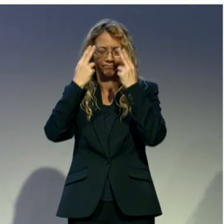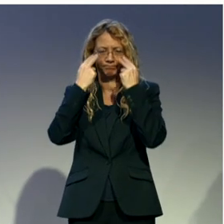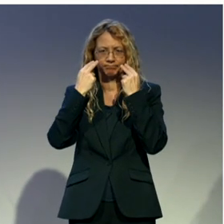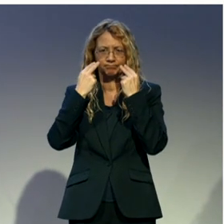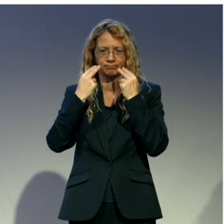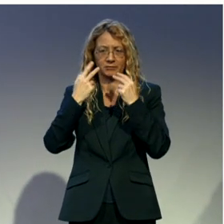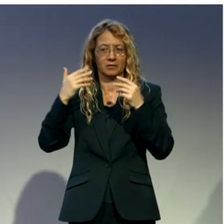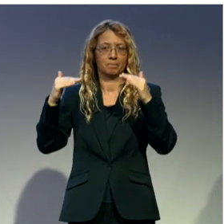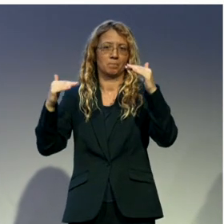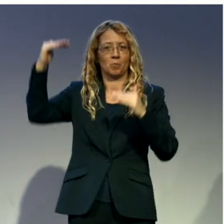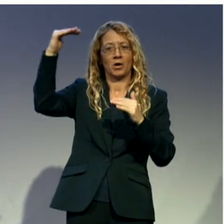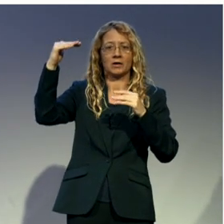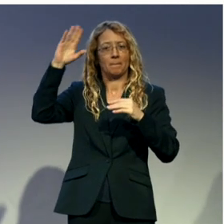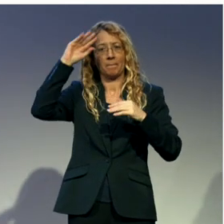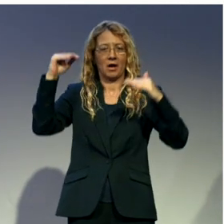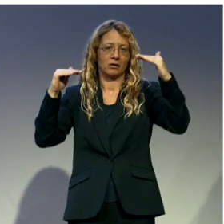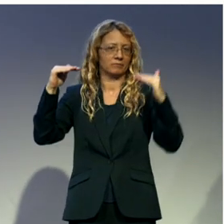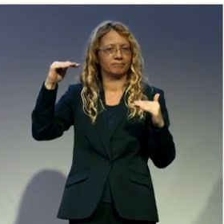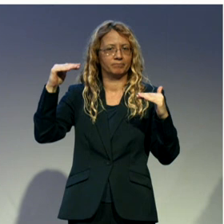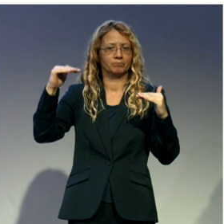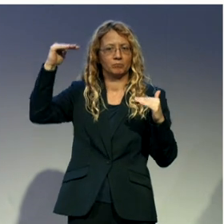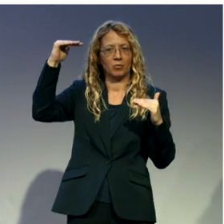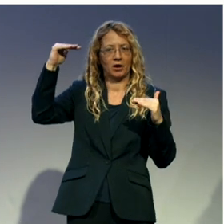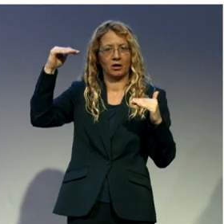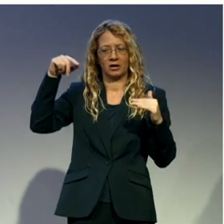in the world for any disability.